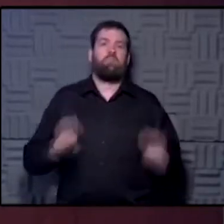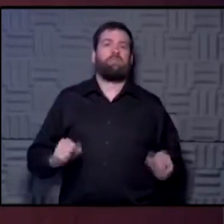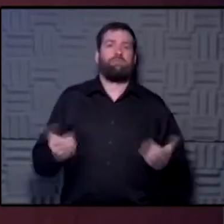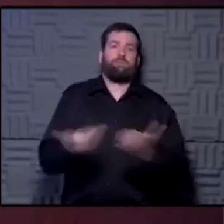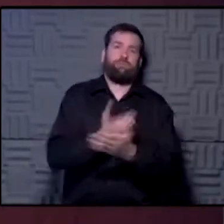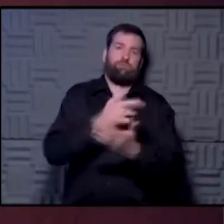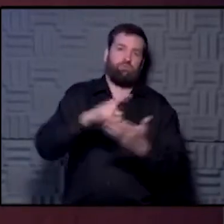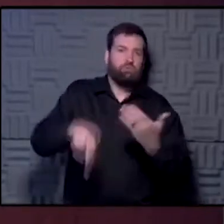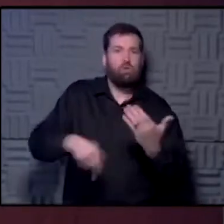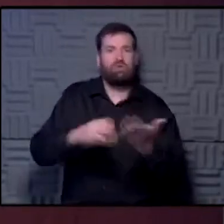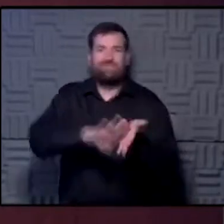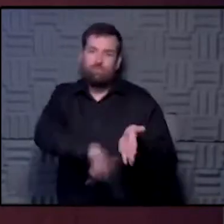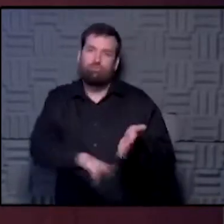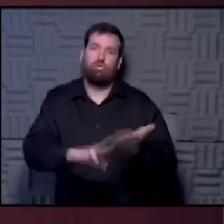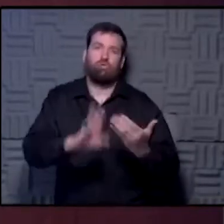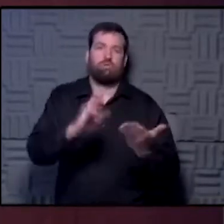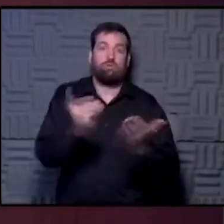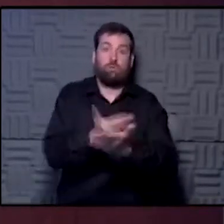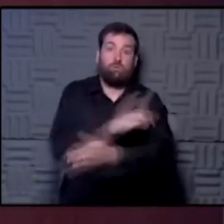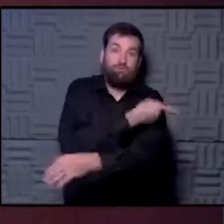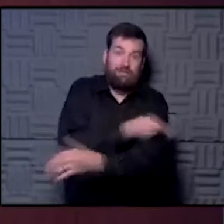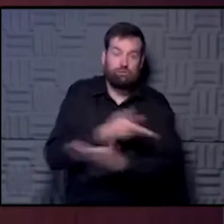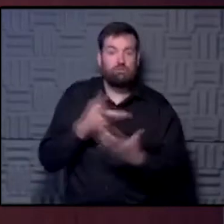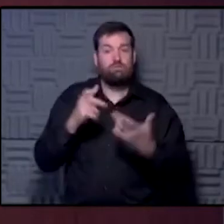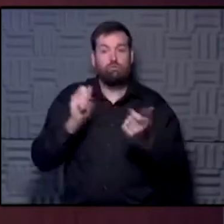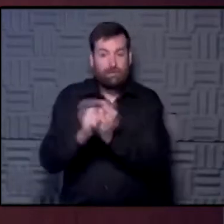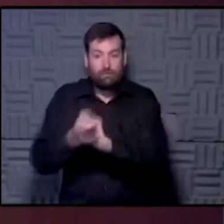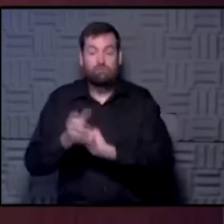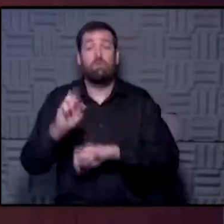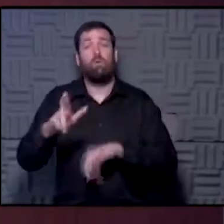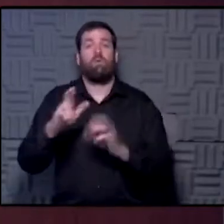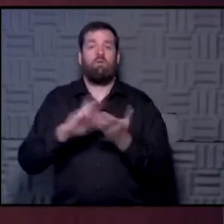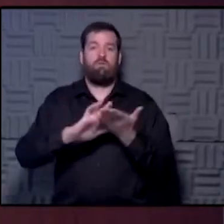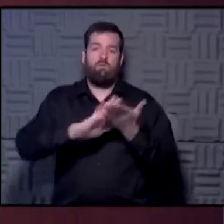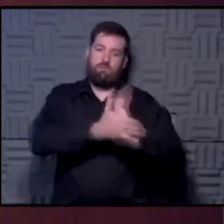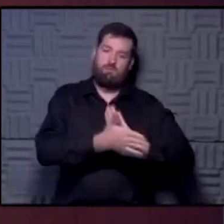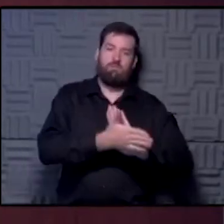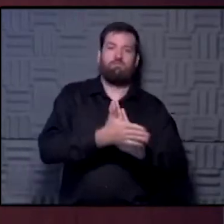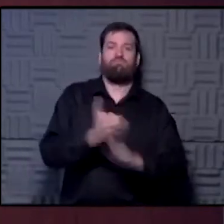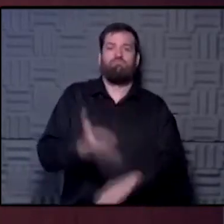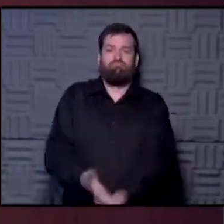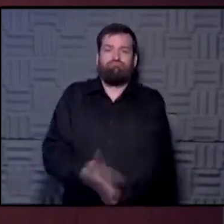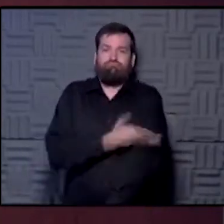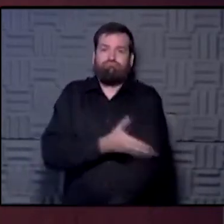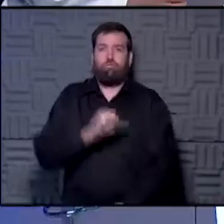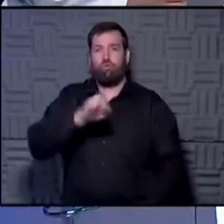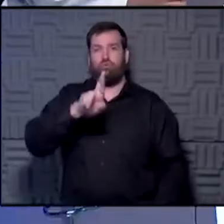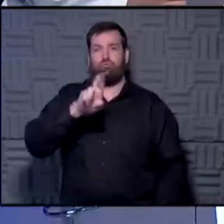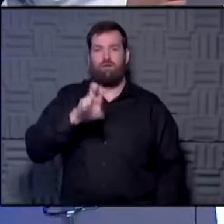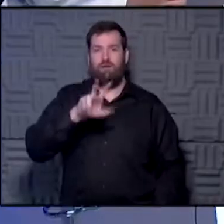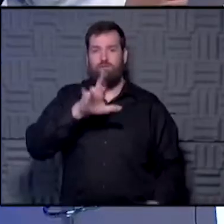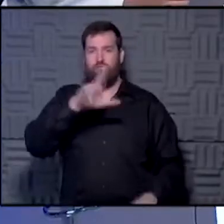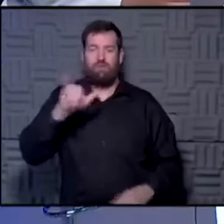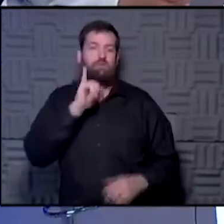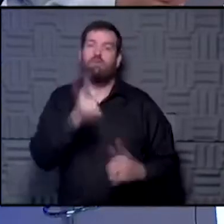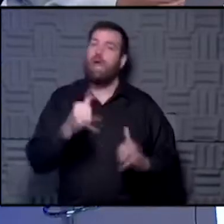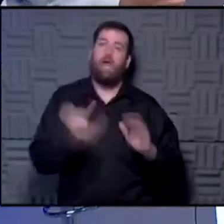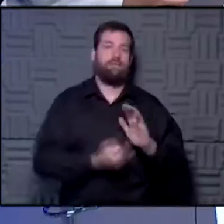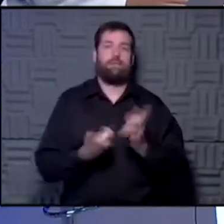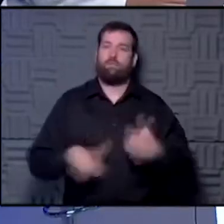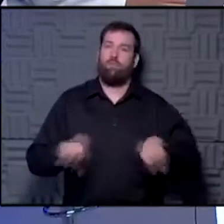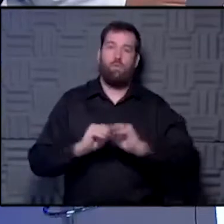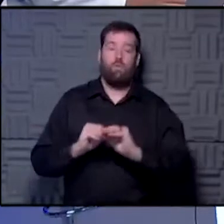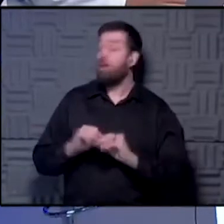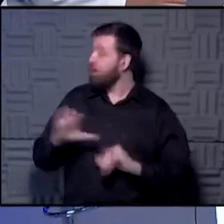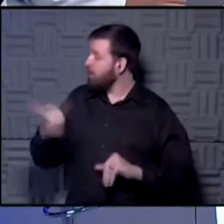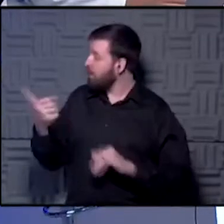results, discharges. It changes, or they meet recovery status and we've discontinued them from isolation. And we try to give, as again, I think these